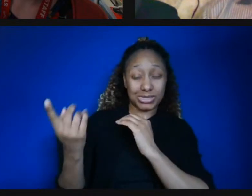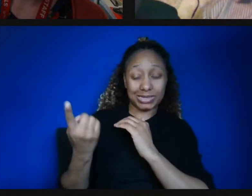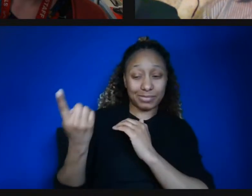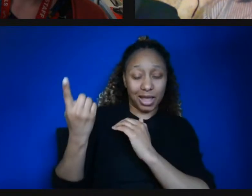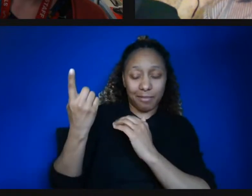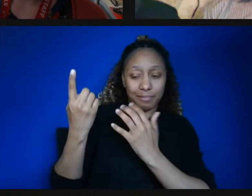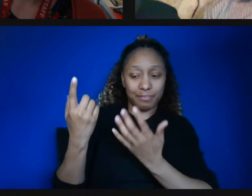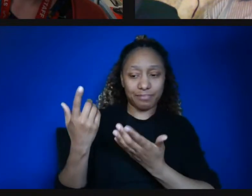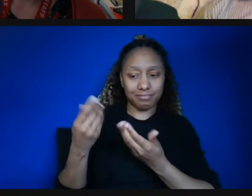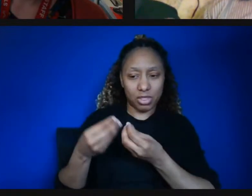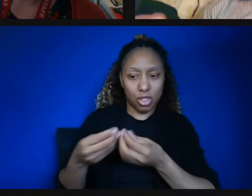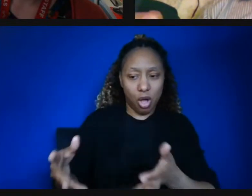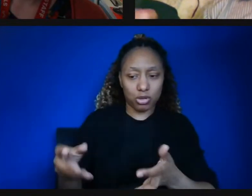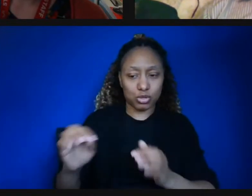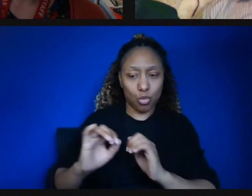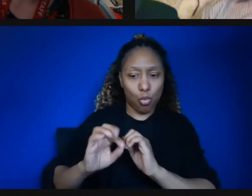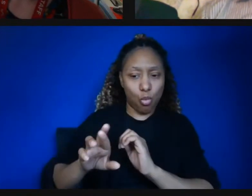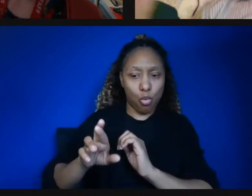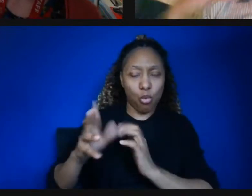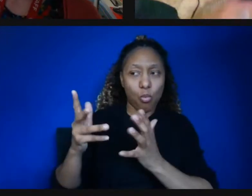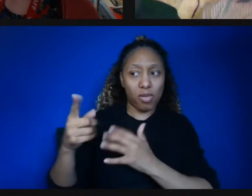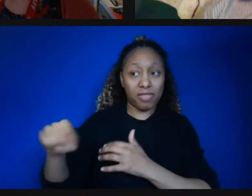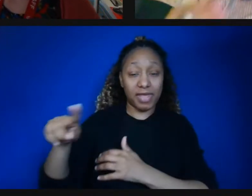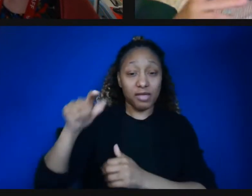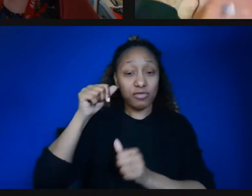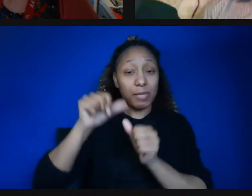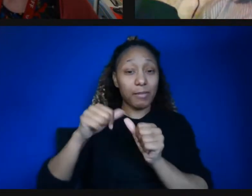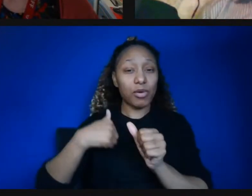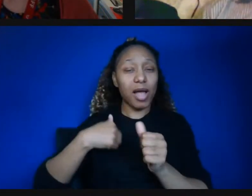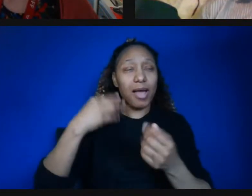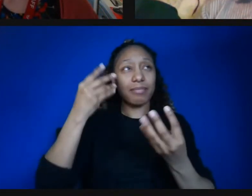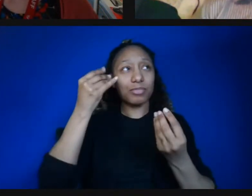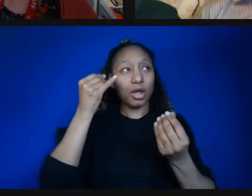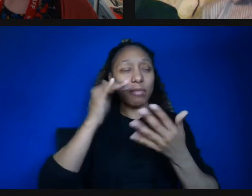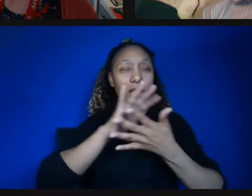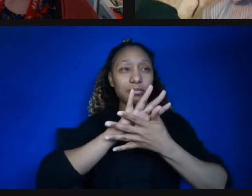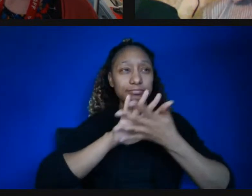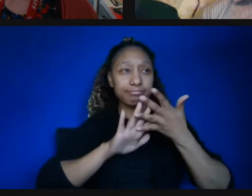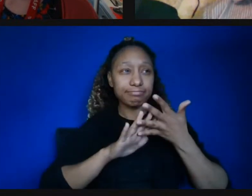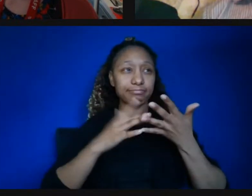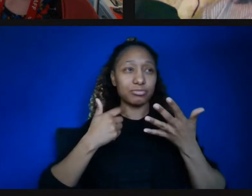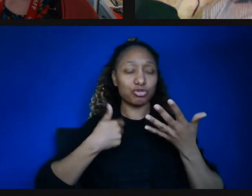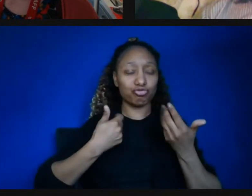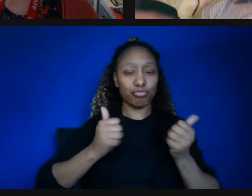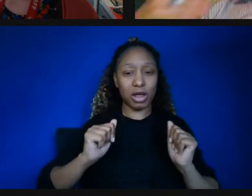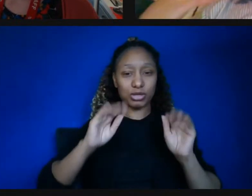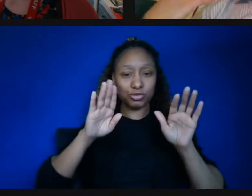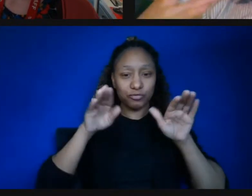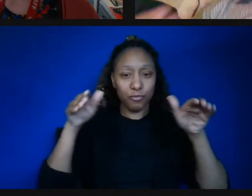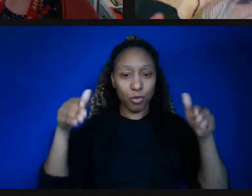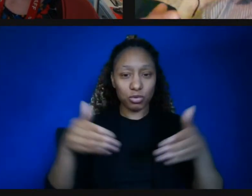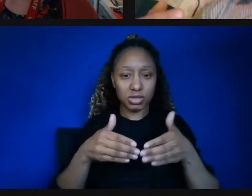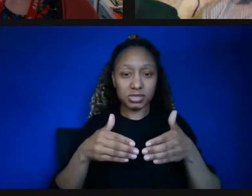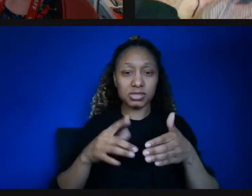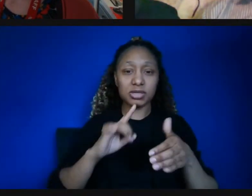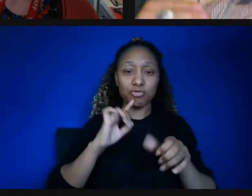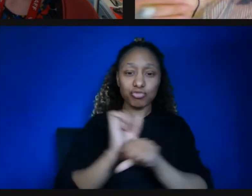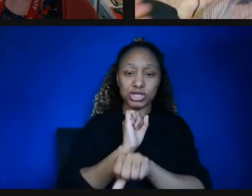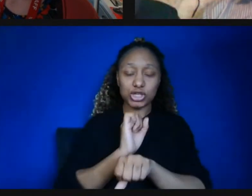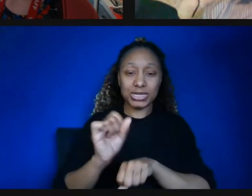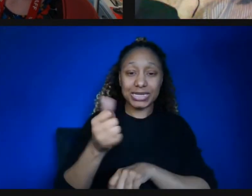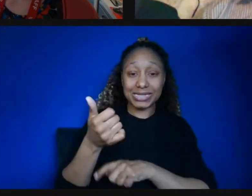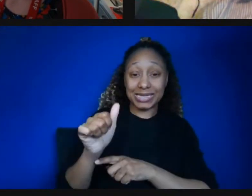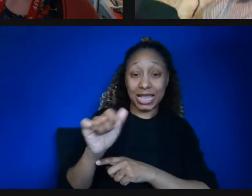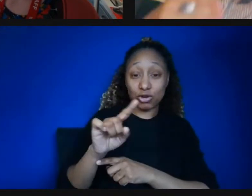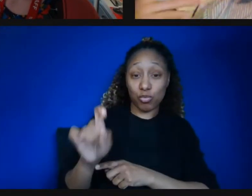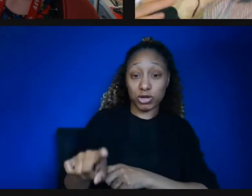remember? And so I kind of thought about all of those things and focused them into originally 10 questions. And then one